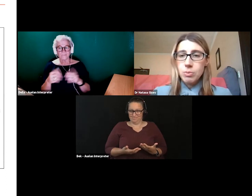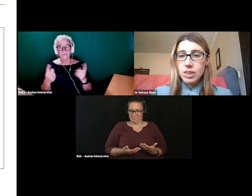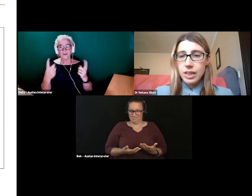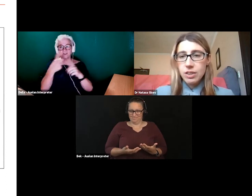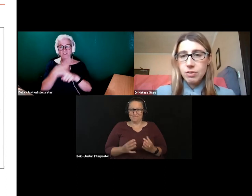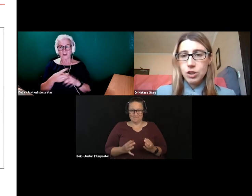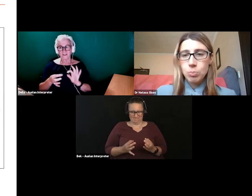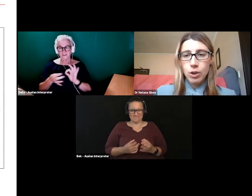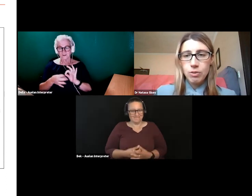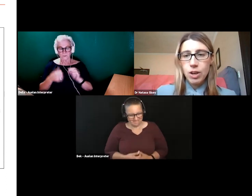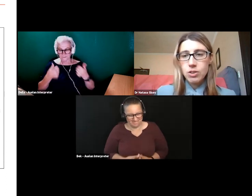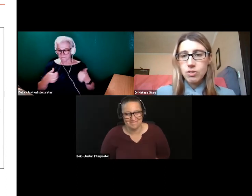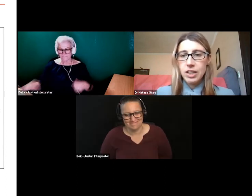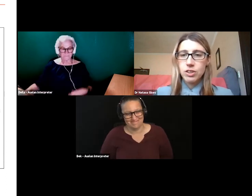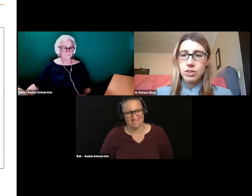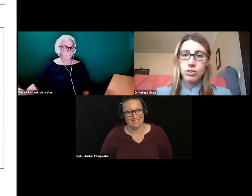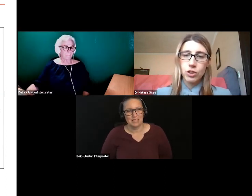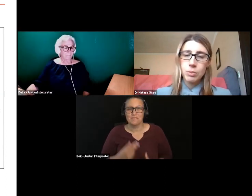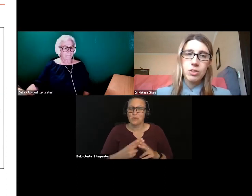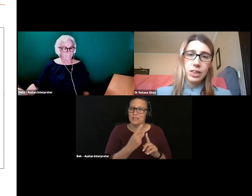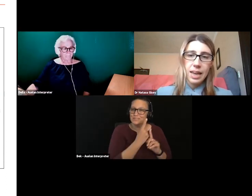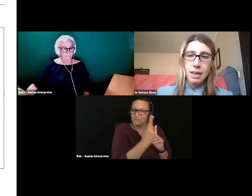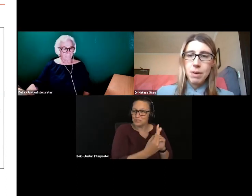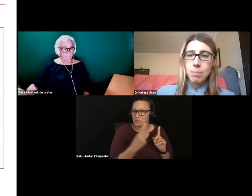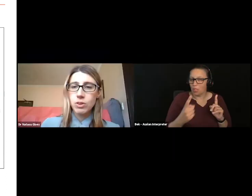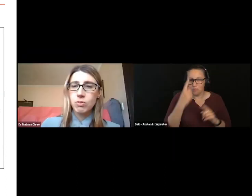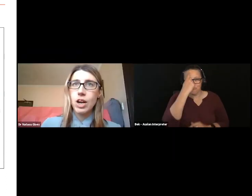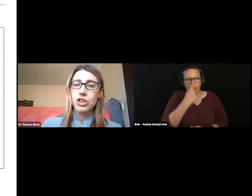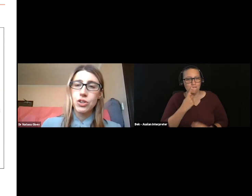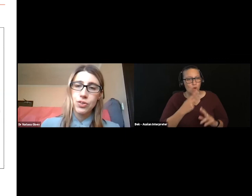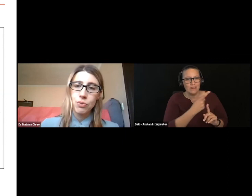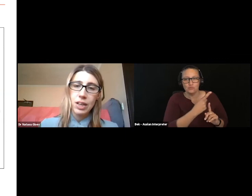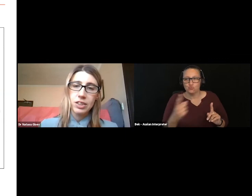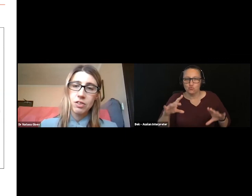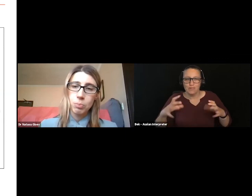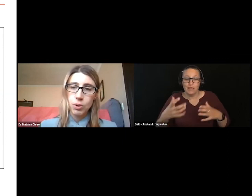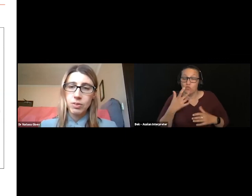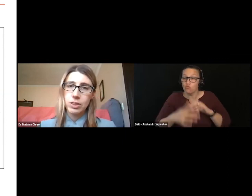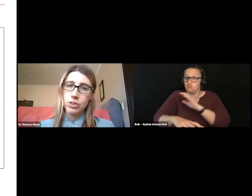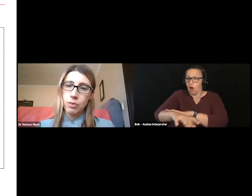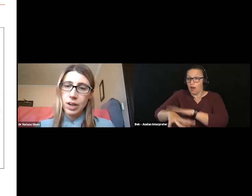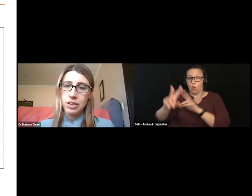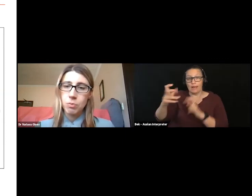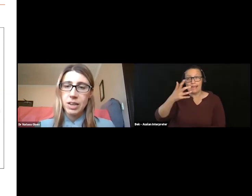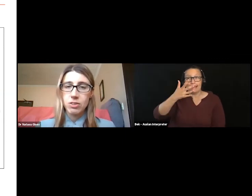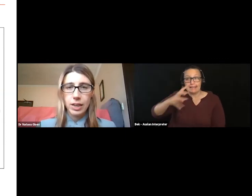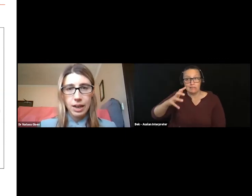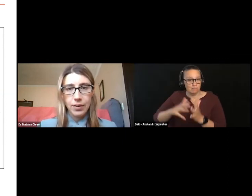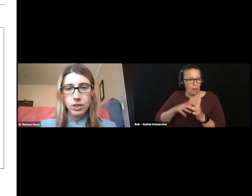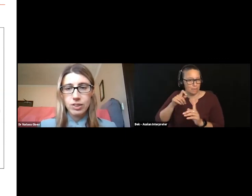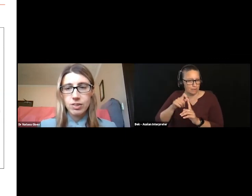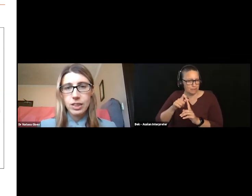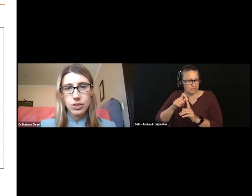In terms of the individual profiles of each of these groups, so the heat map on the right shows the relative prevalence of a range of